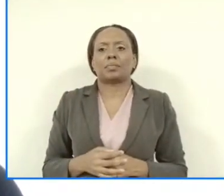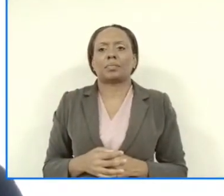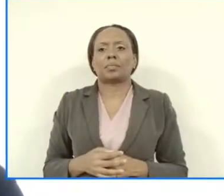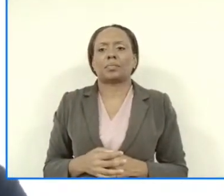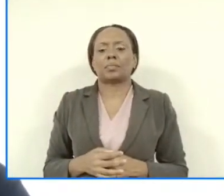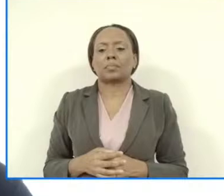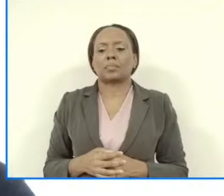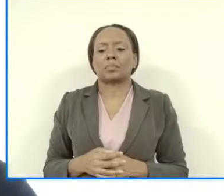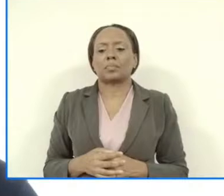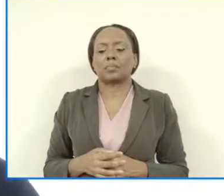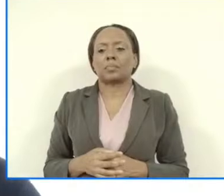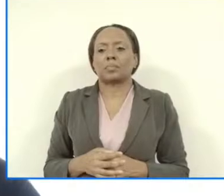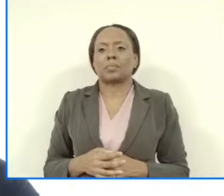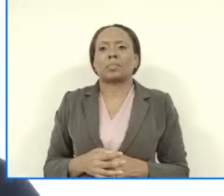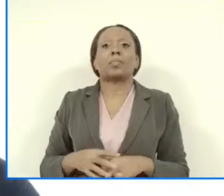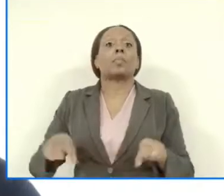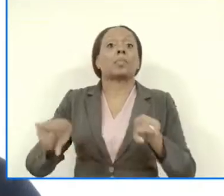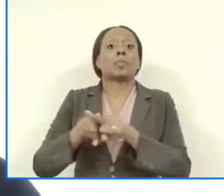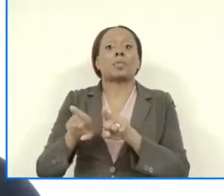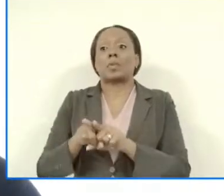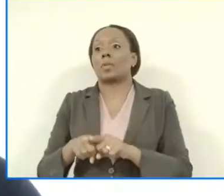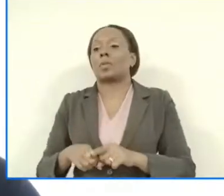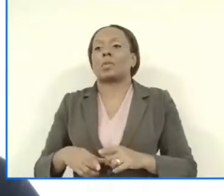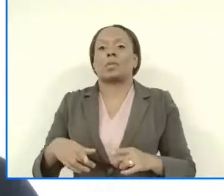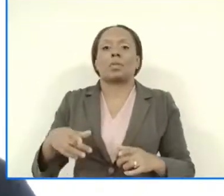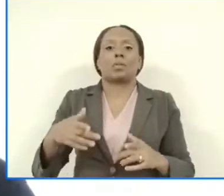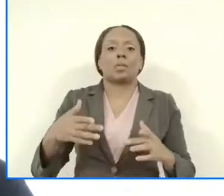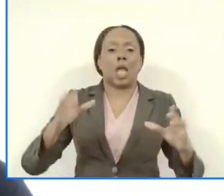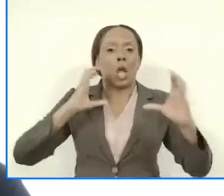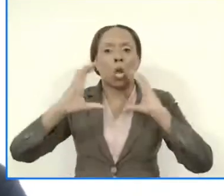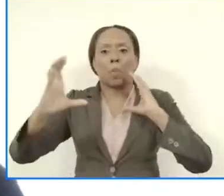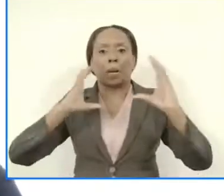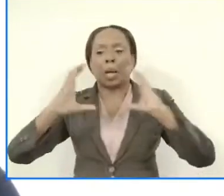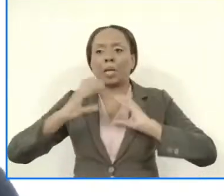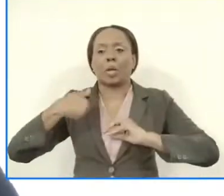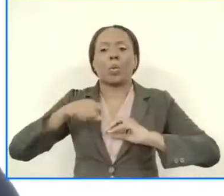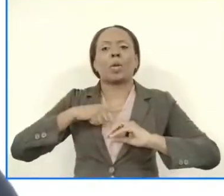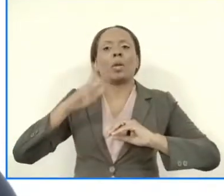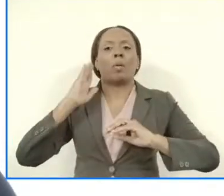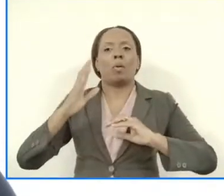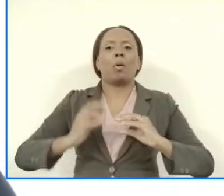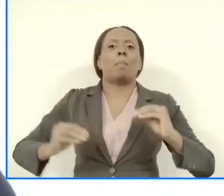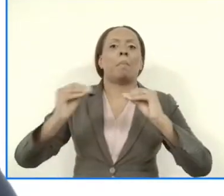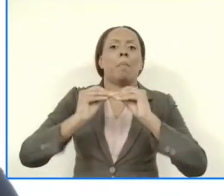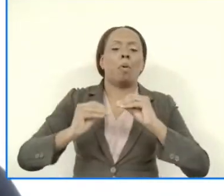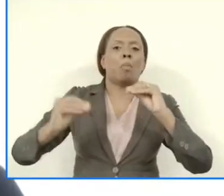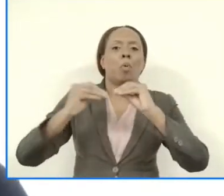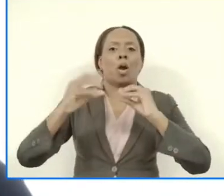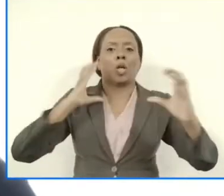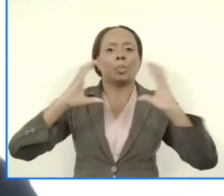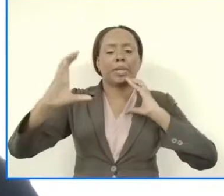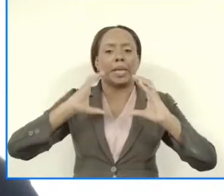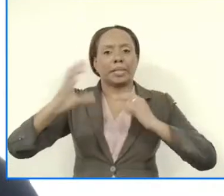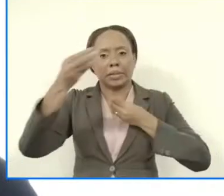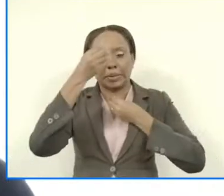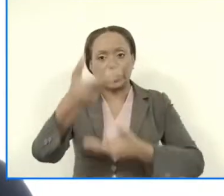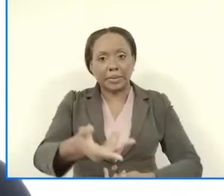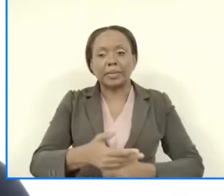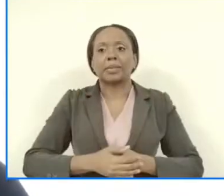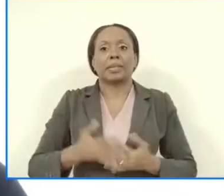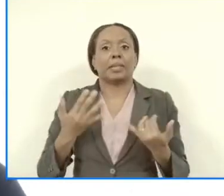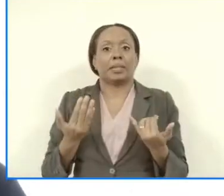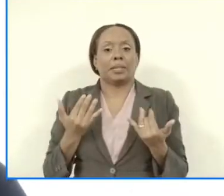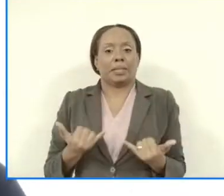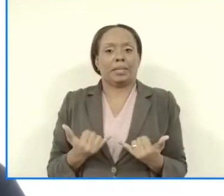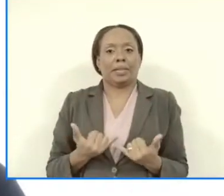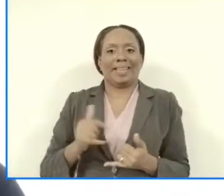the notifications and the communications that we've sent out. We'll be doing more of that as comms come out today and later in